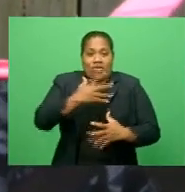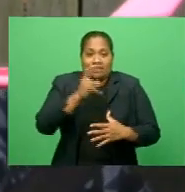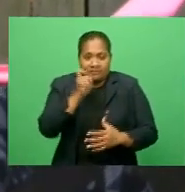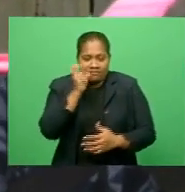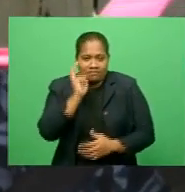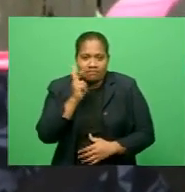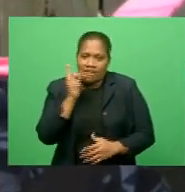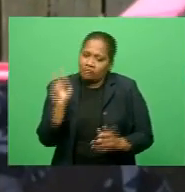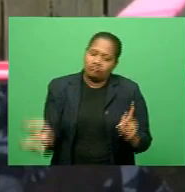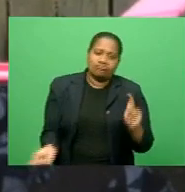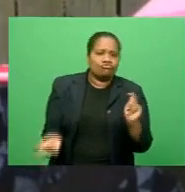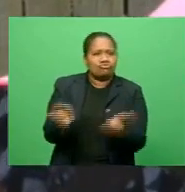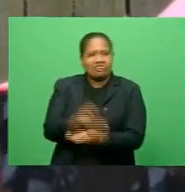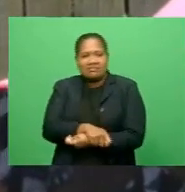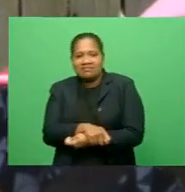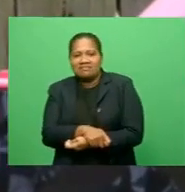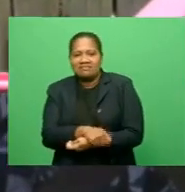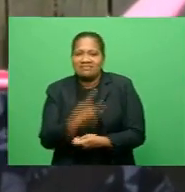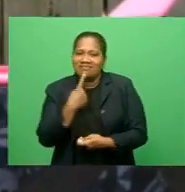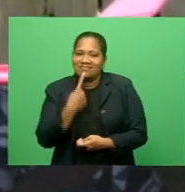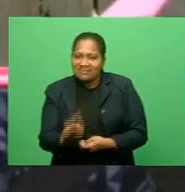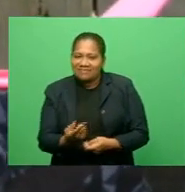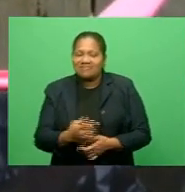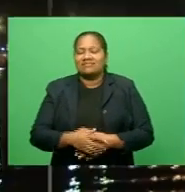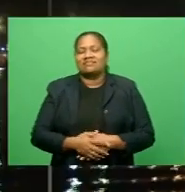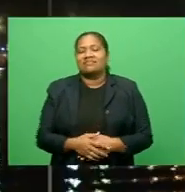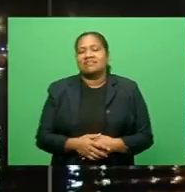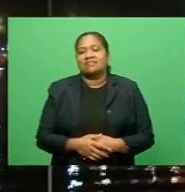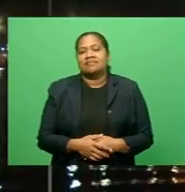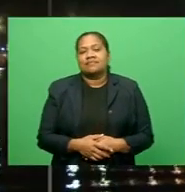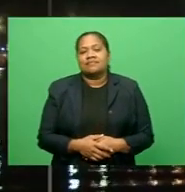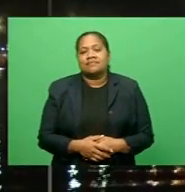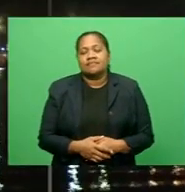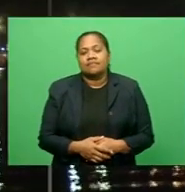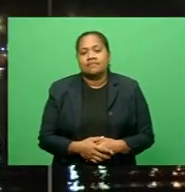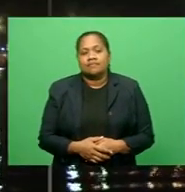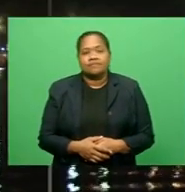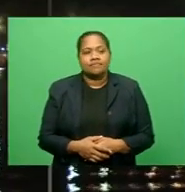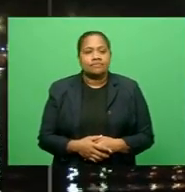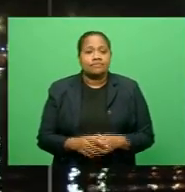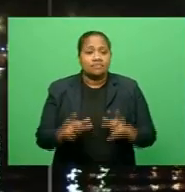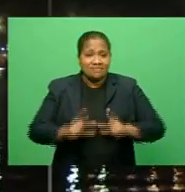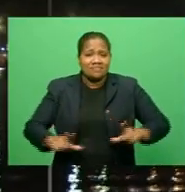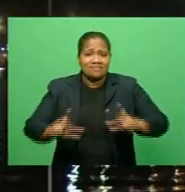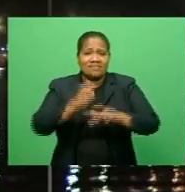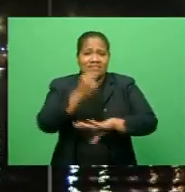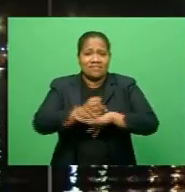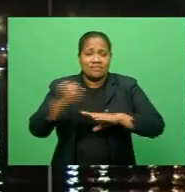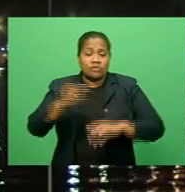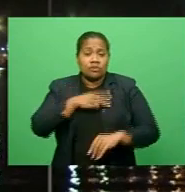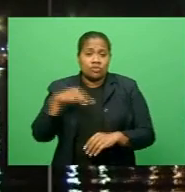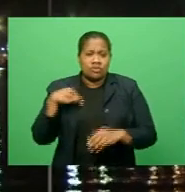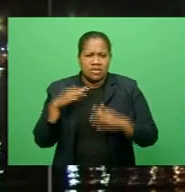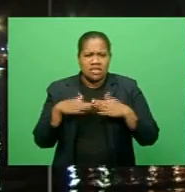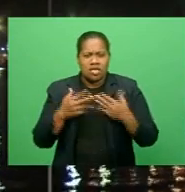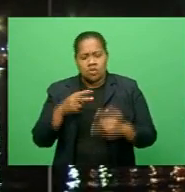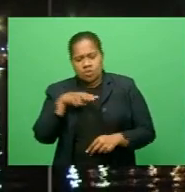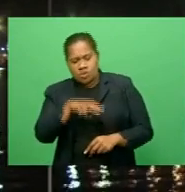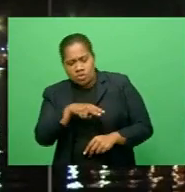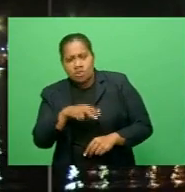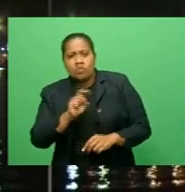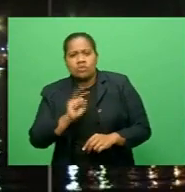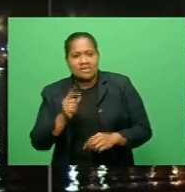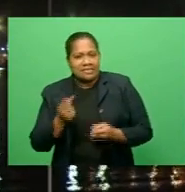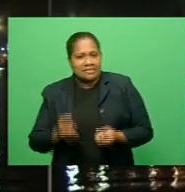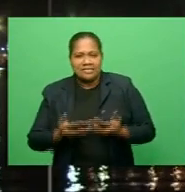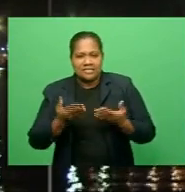in tune. Apiniso Wangarandovo, FBC News. The local government ministry is looking at introducing heavy